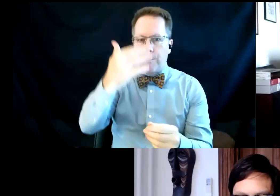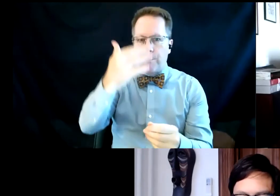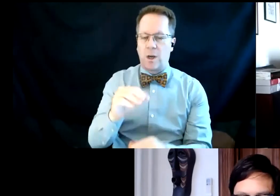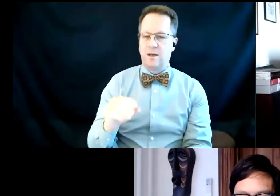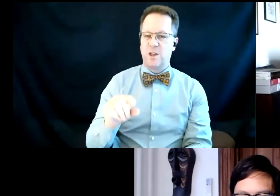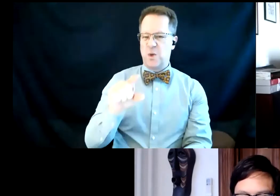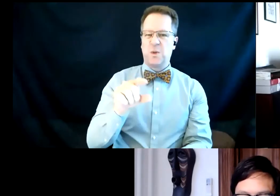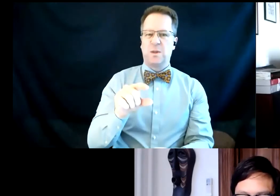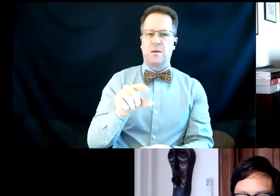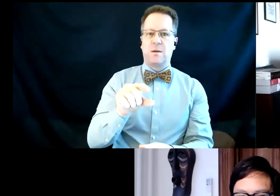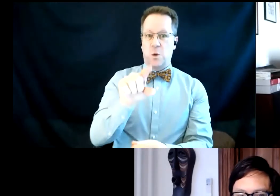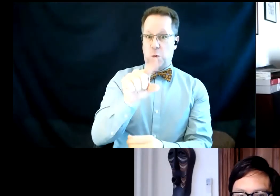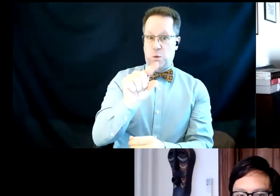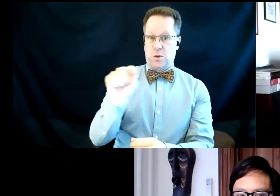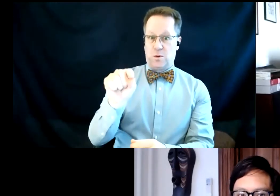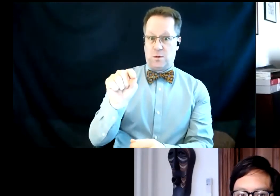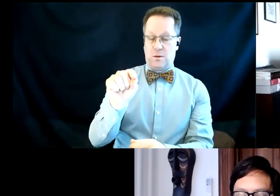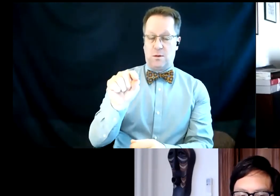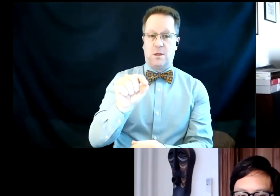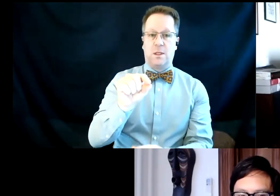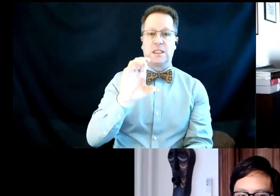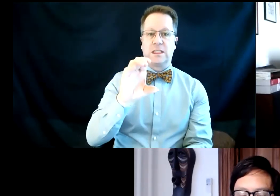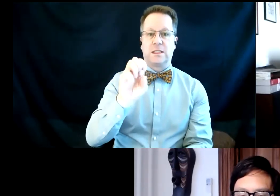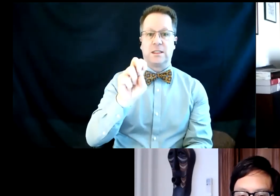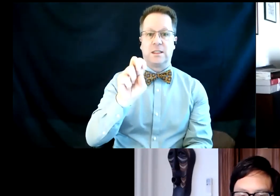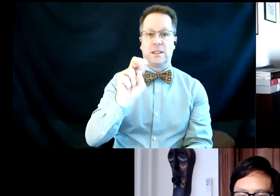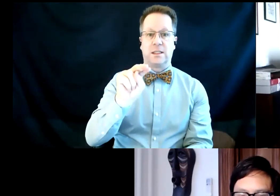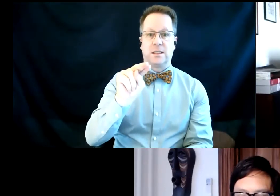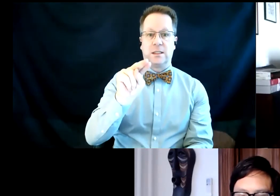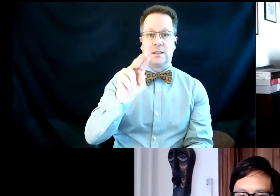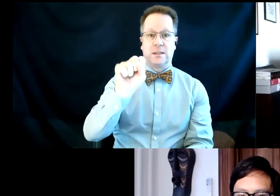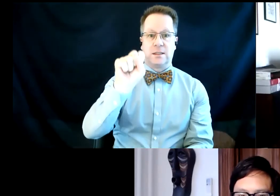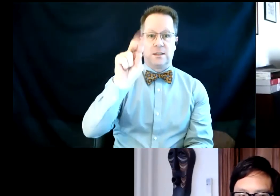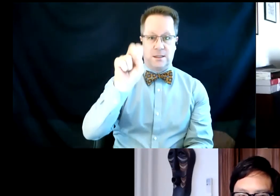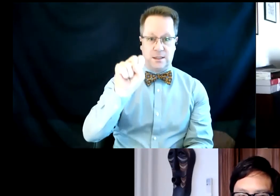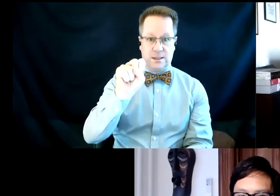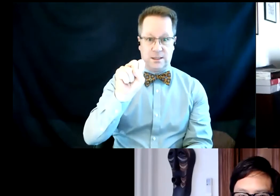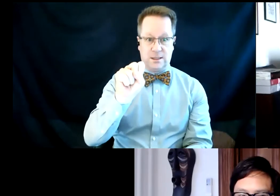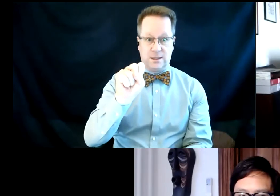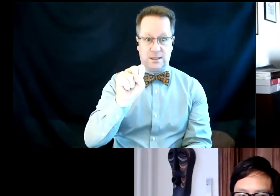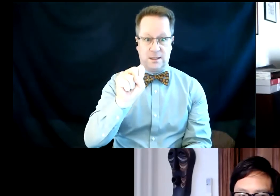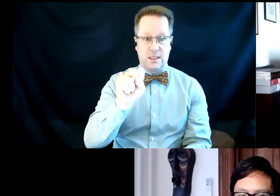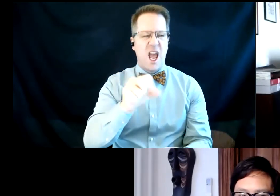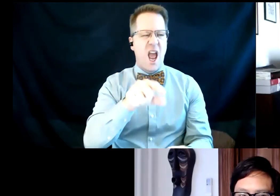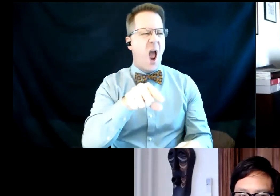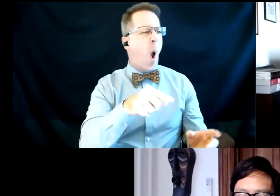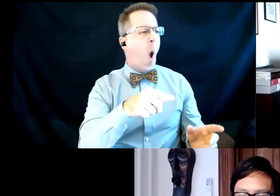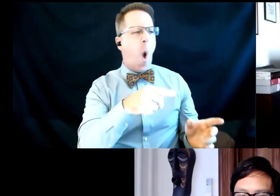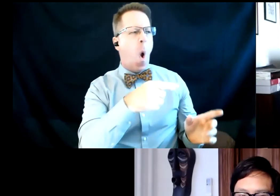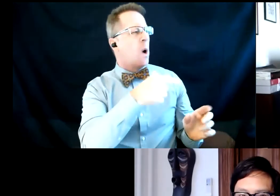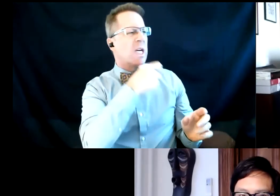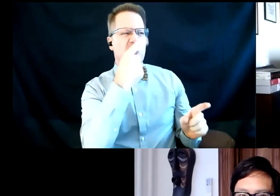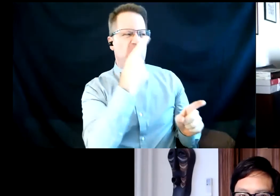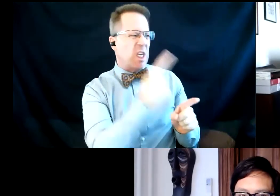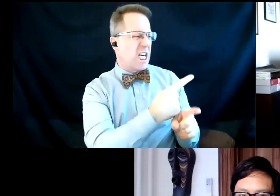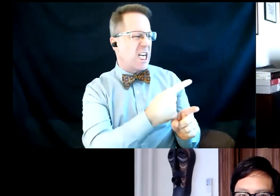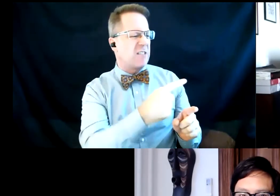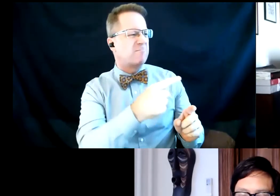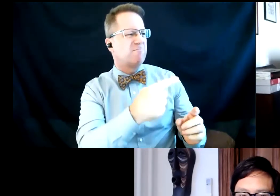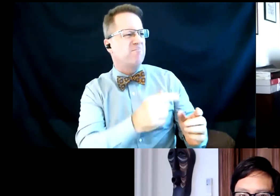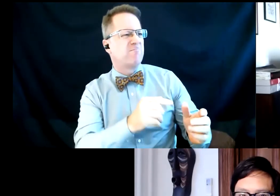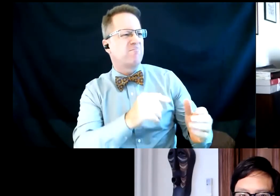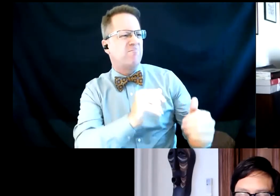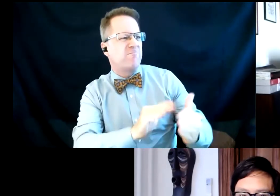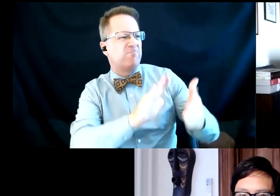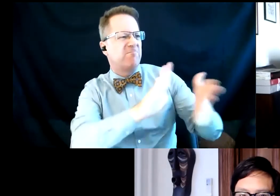2020 decennial census. This was Census 2. Dale won a Supreme Court case last term in the